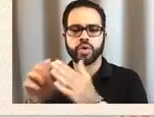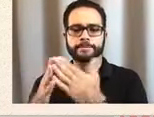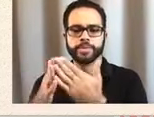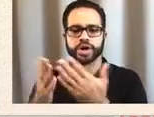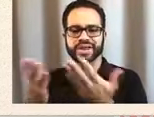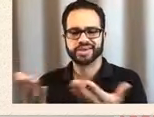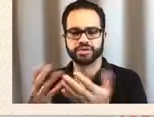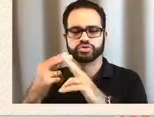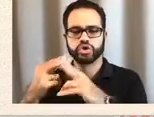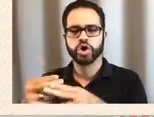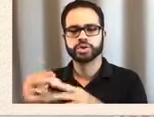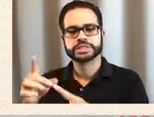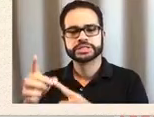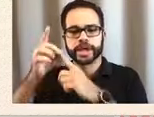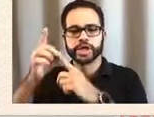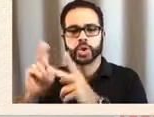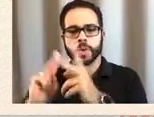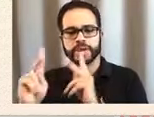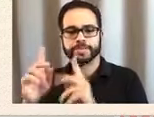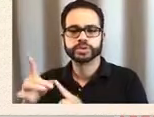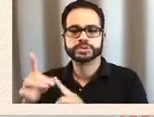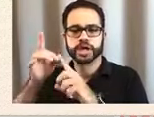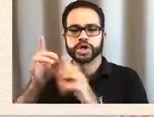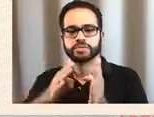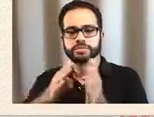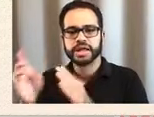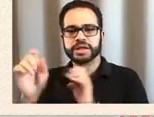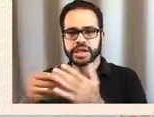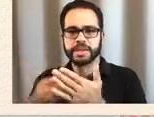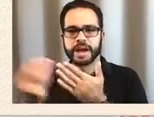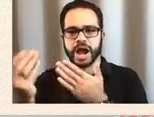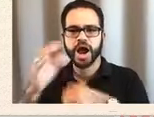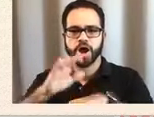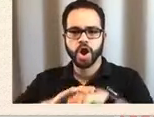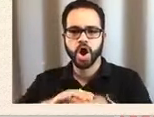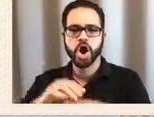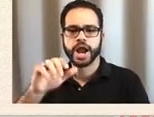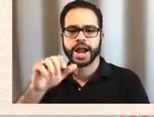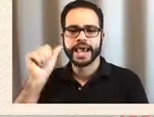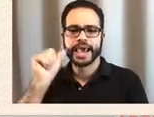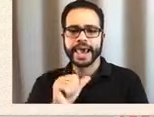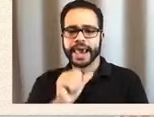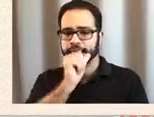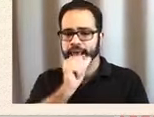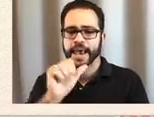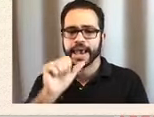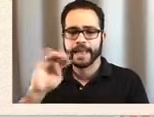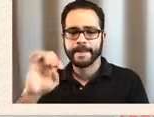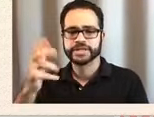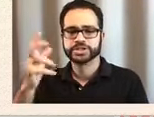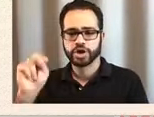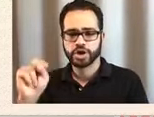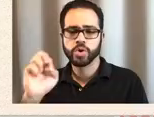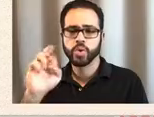actually be purchased on Amazon or on our office website. And